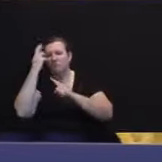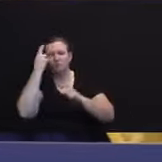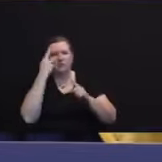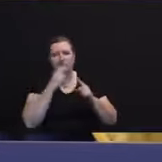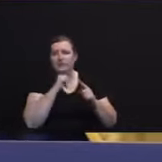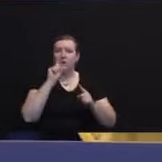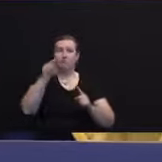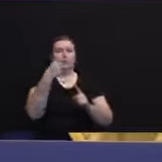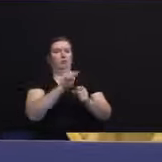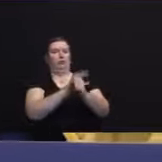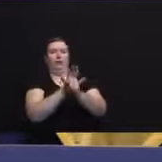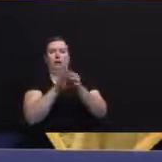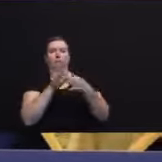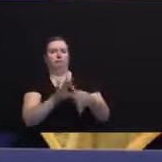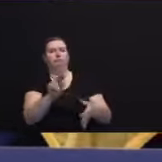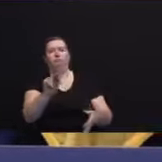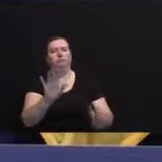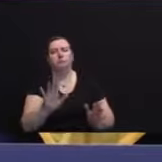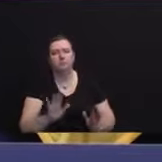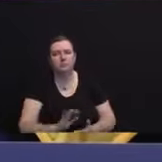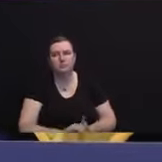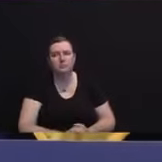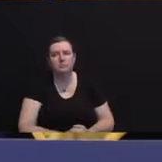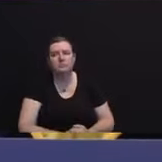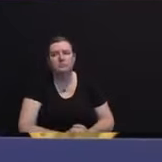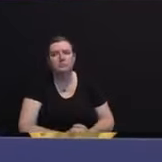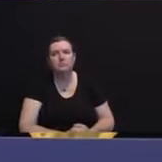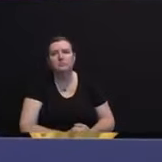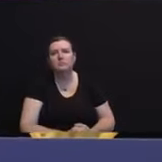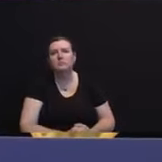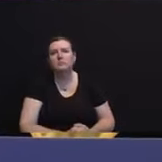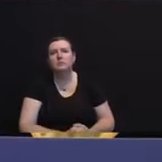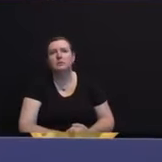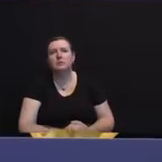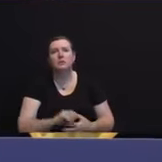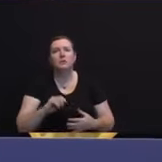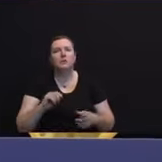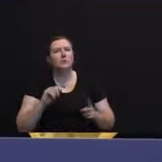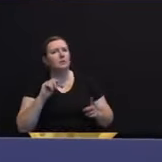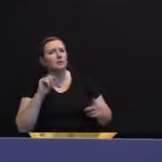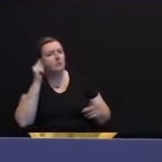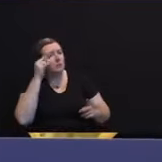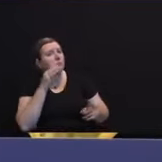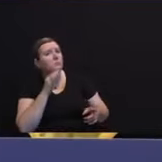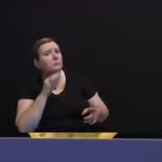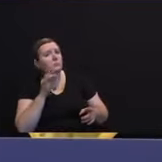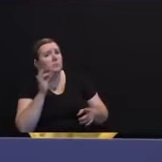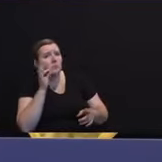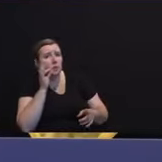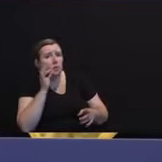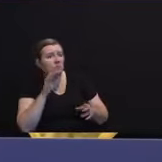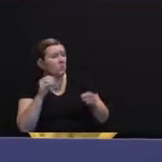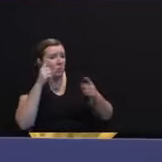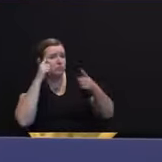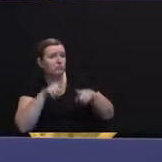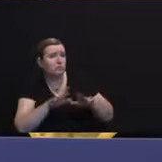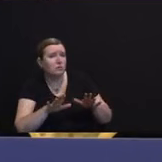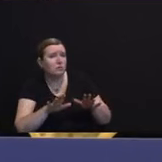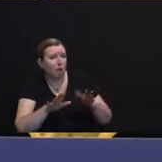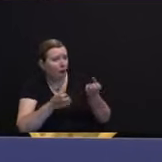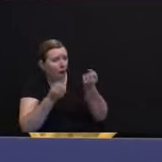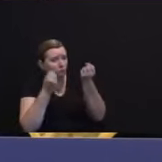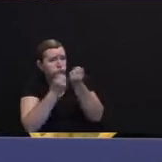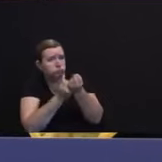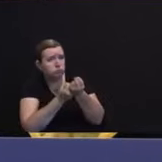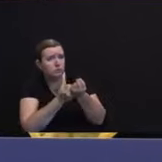this morning, no resolution on marijuana. I still support both an excise tax upstream as well